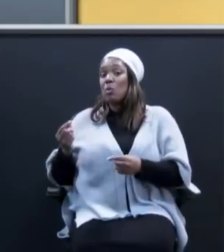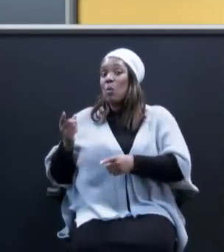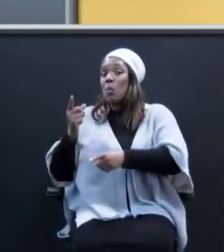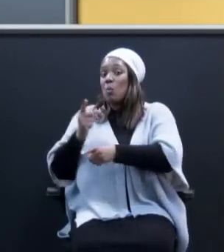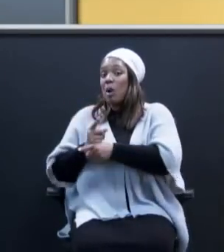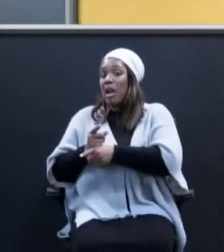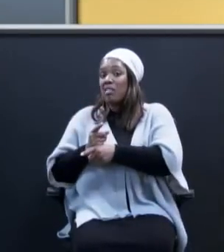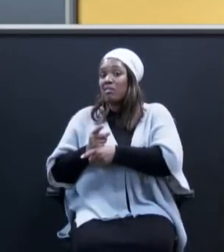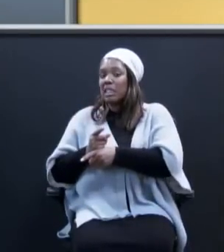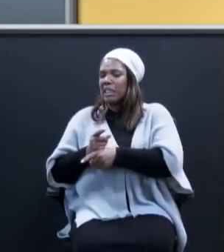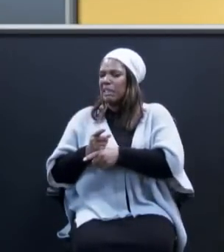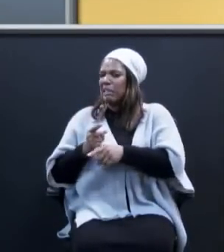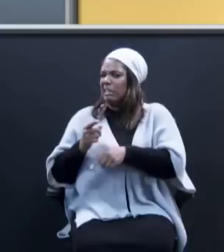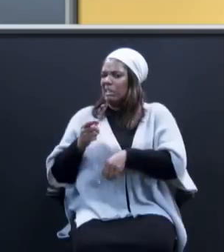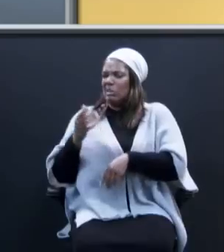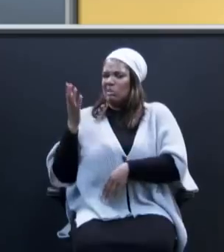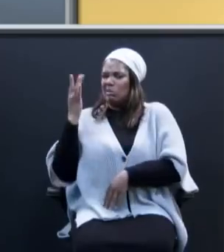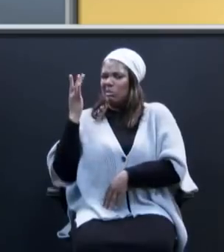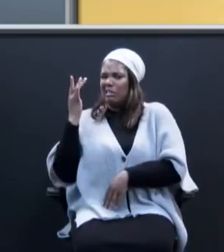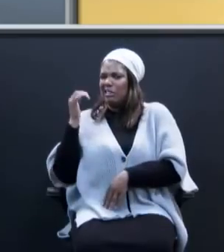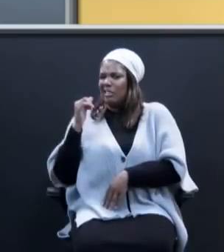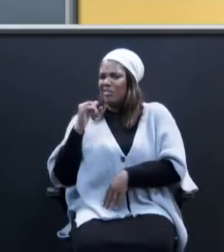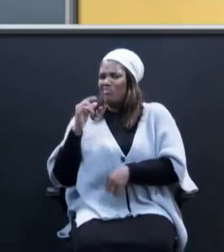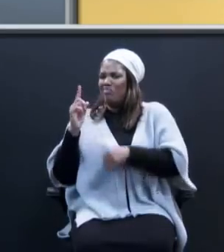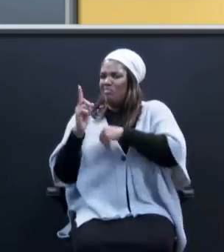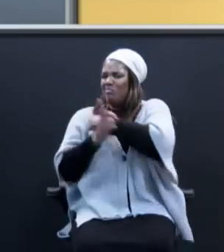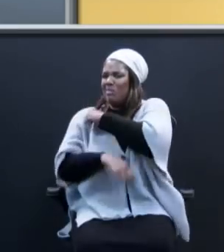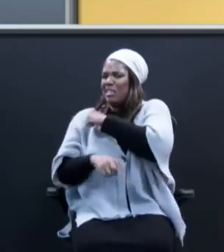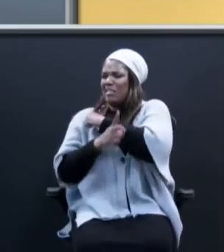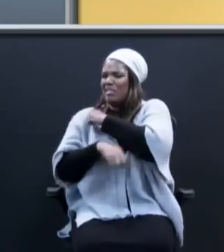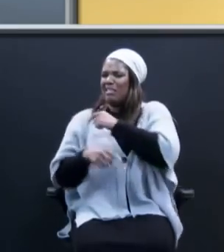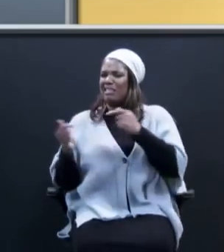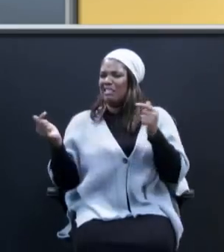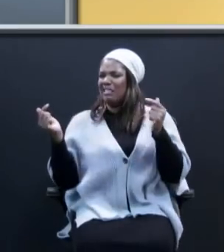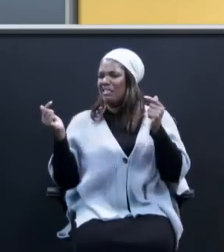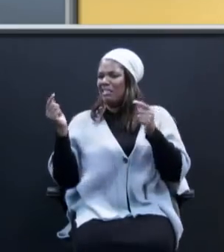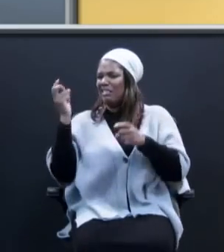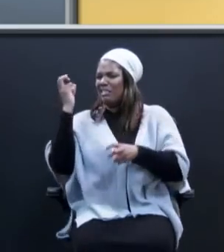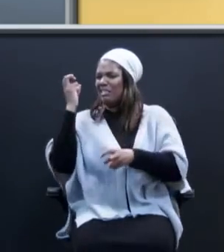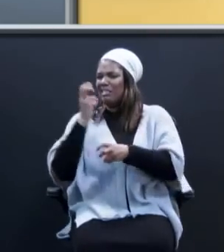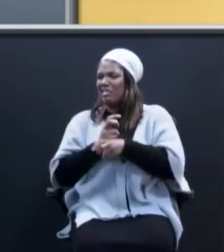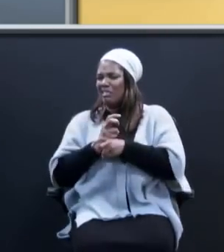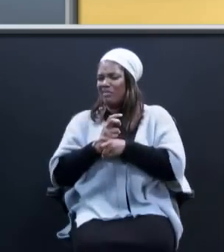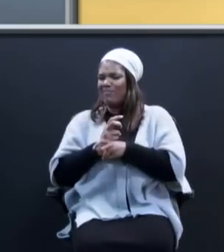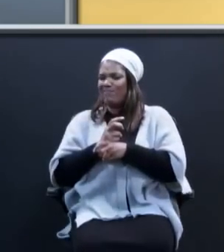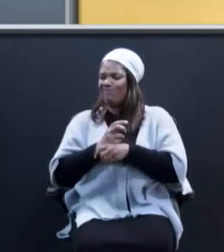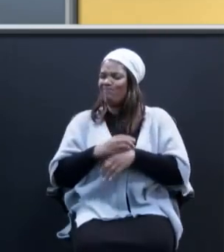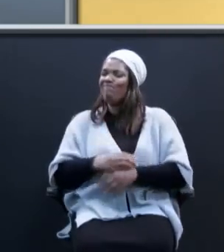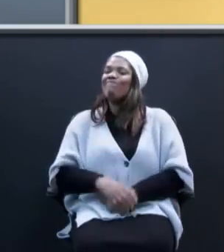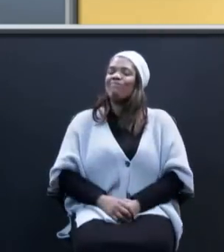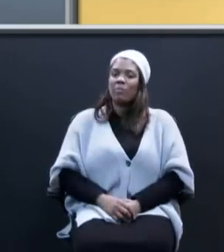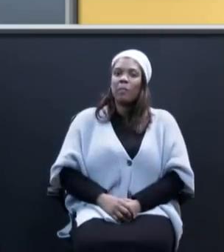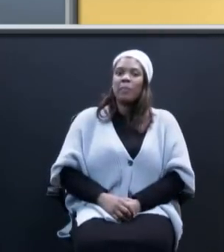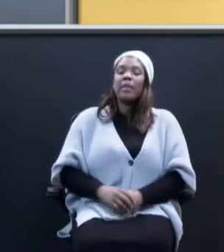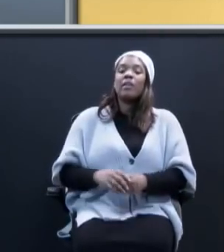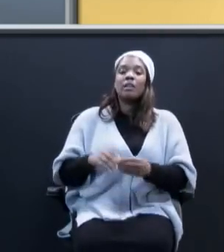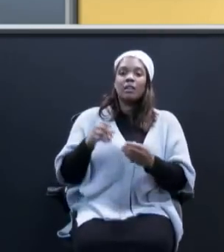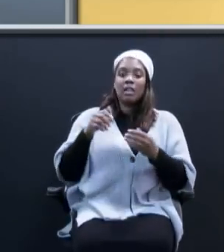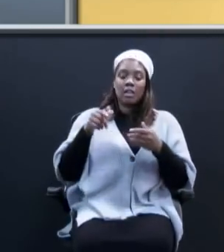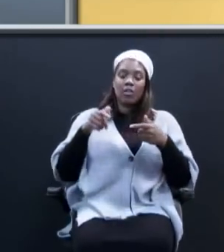don't want to deal with the consequences. Now let's go into Exodus, 12th chapter. Exodus, the 12th